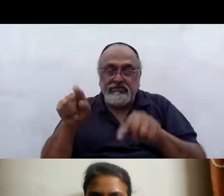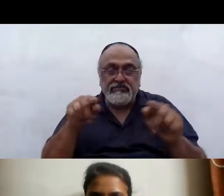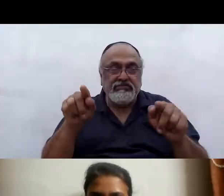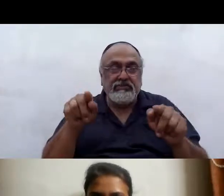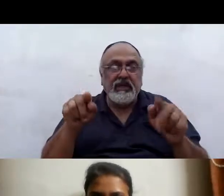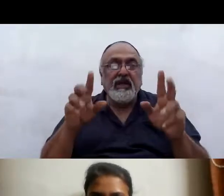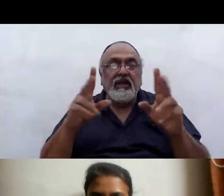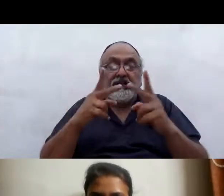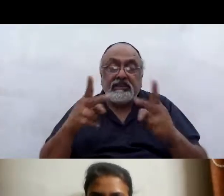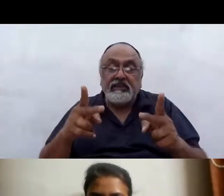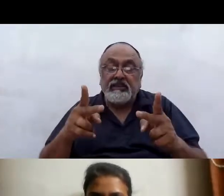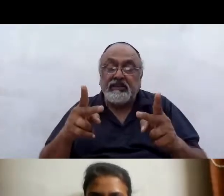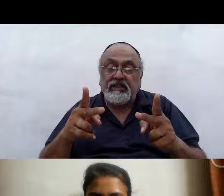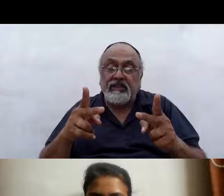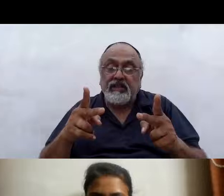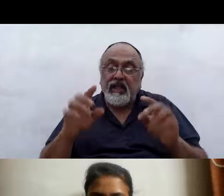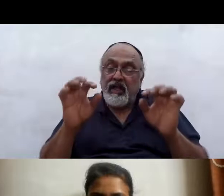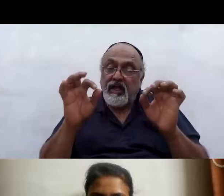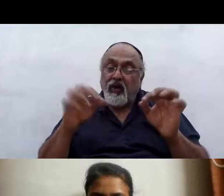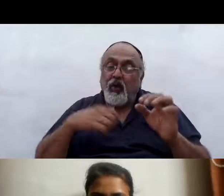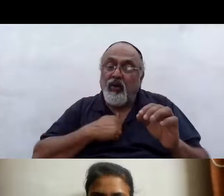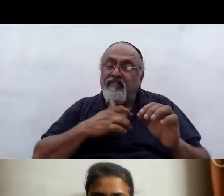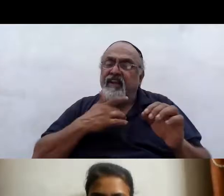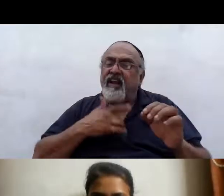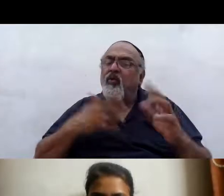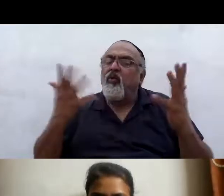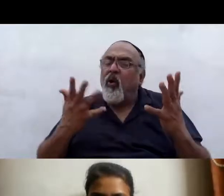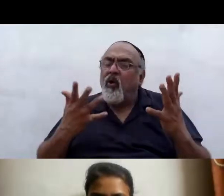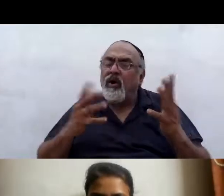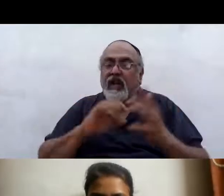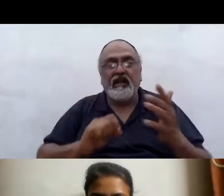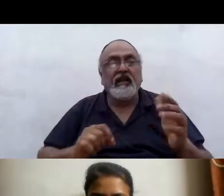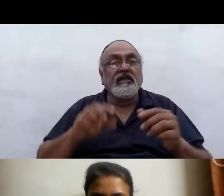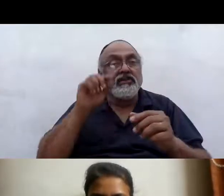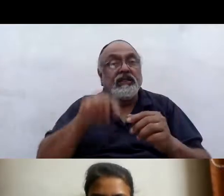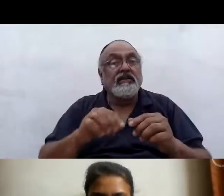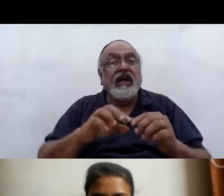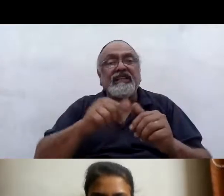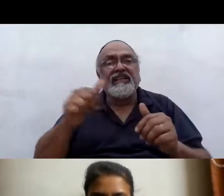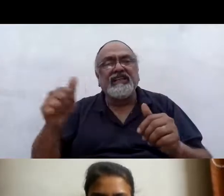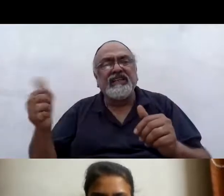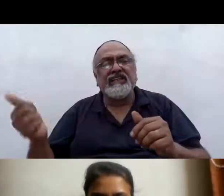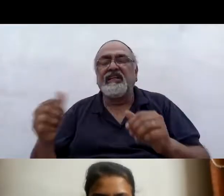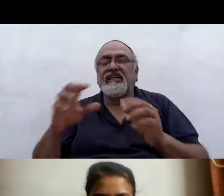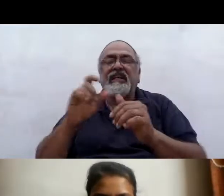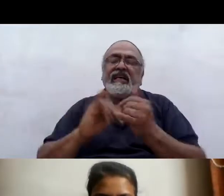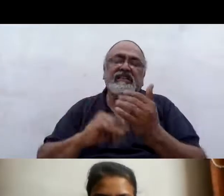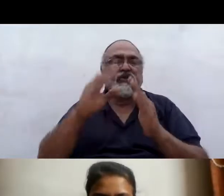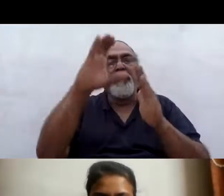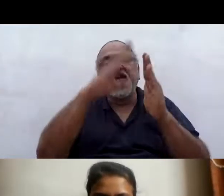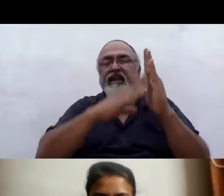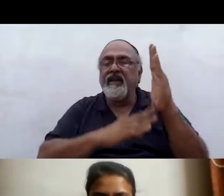mind, since this is the most important part of the case commentary, all the rest of the things are anyways given in the case